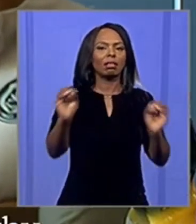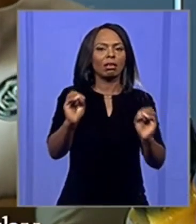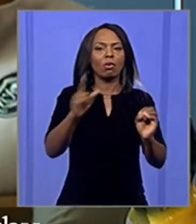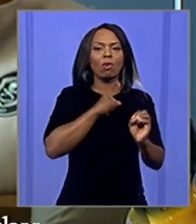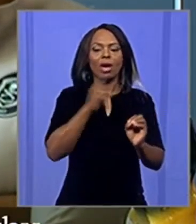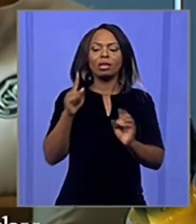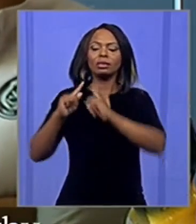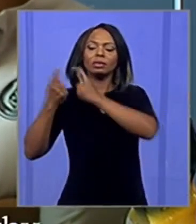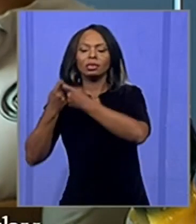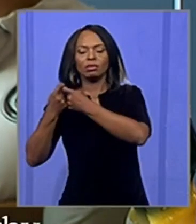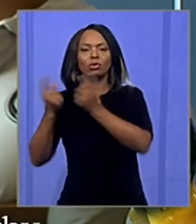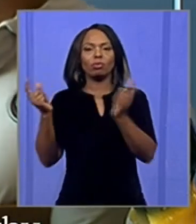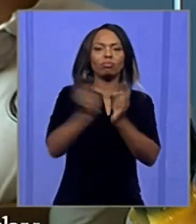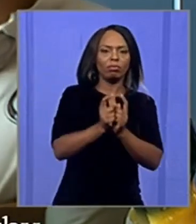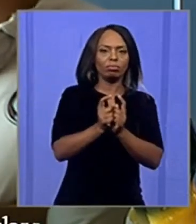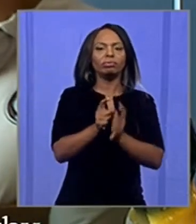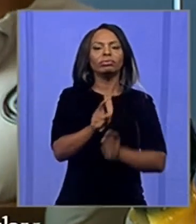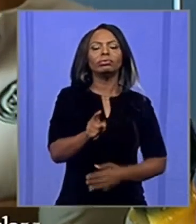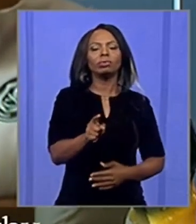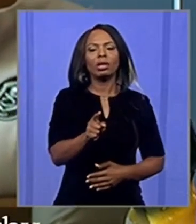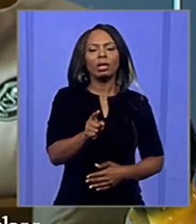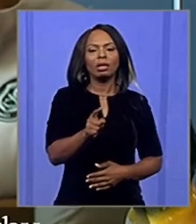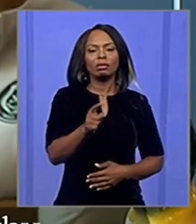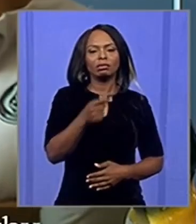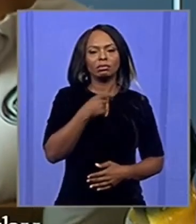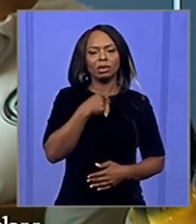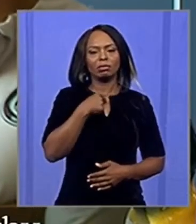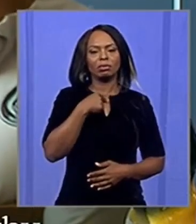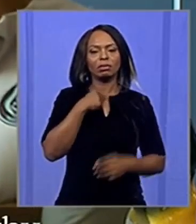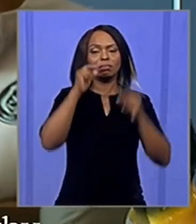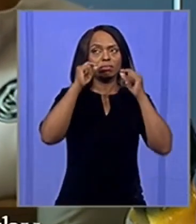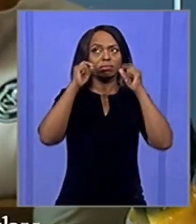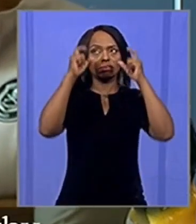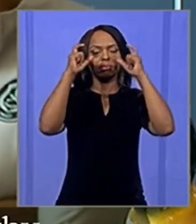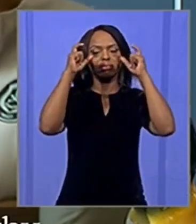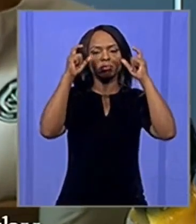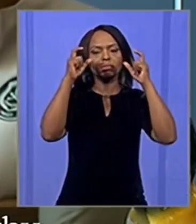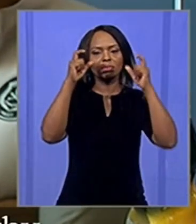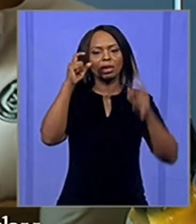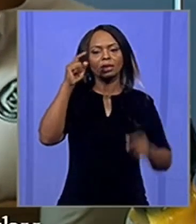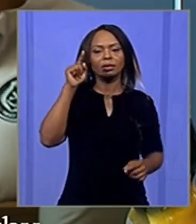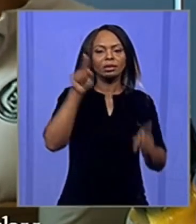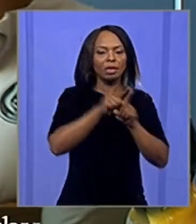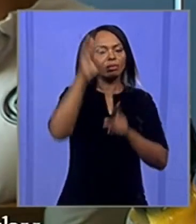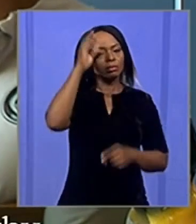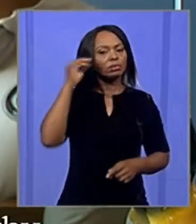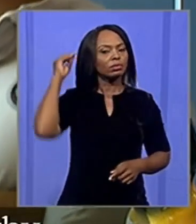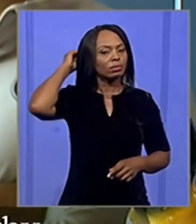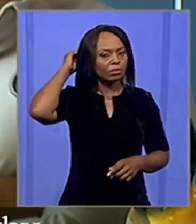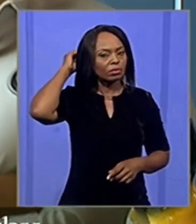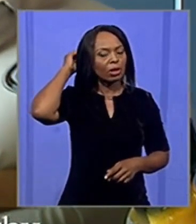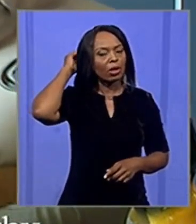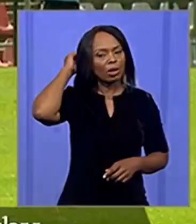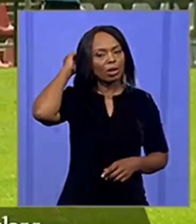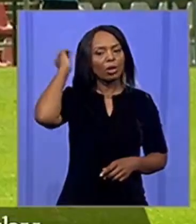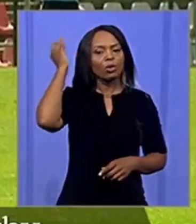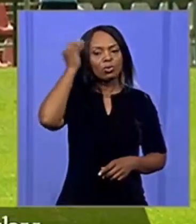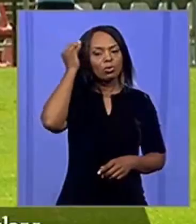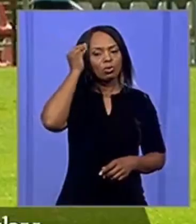play. And I try to be pragmatical in my approach, the players as well. We know the importance of the 3